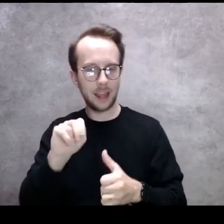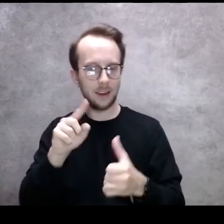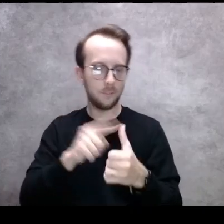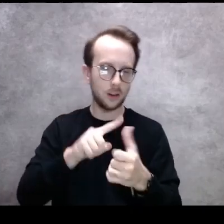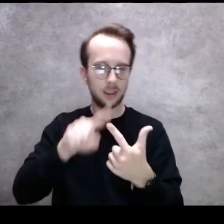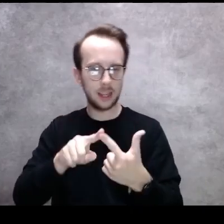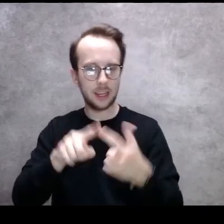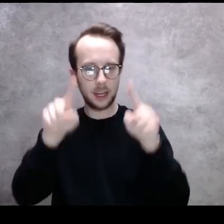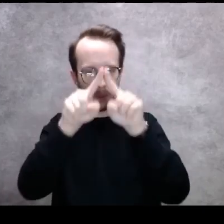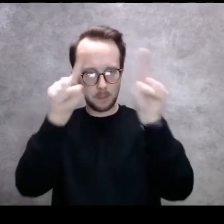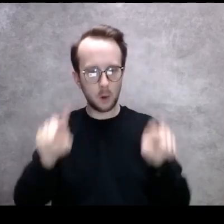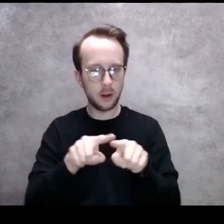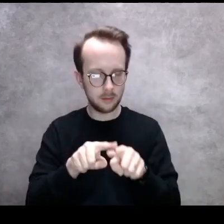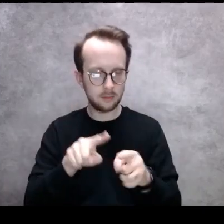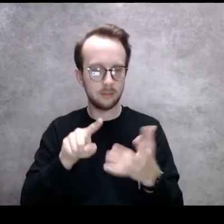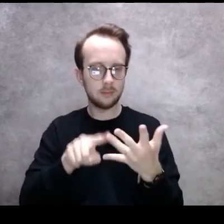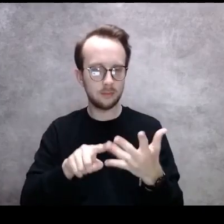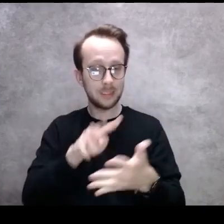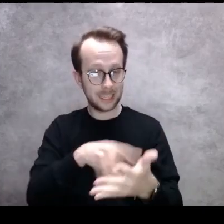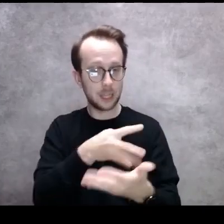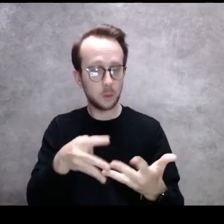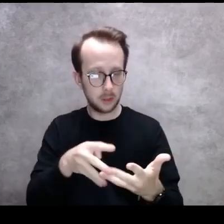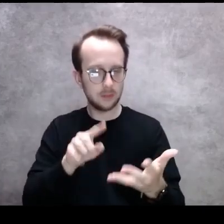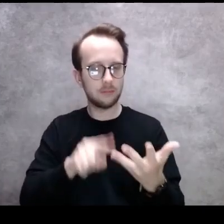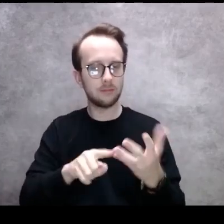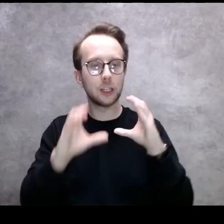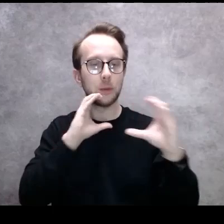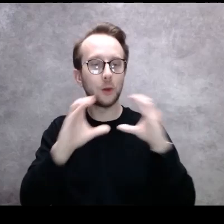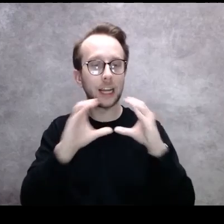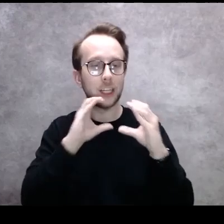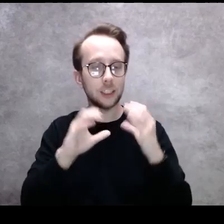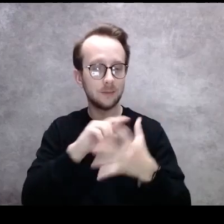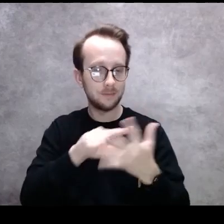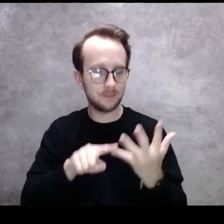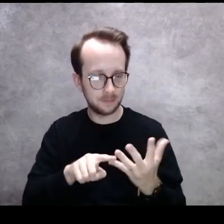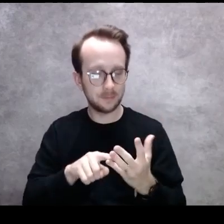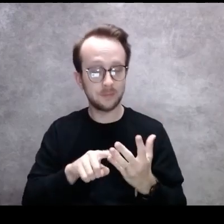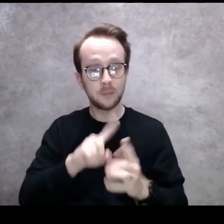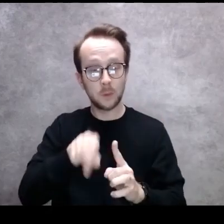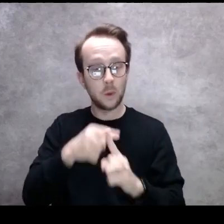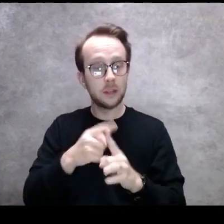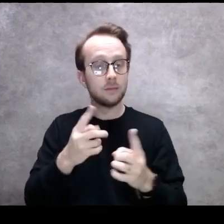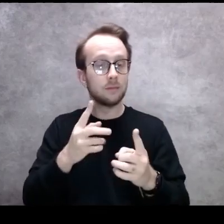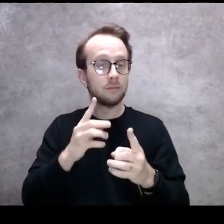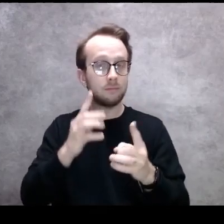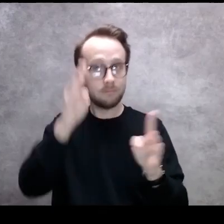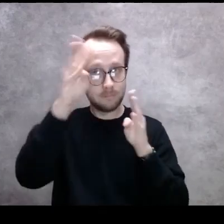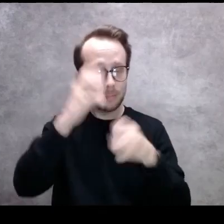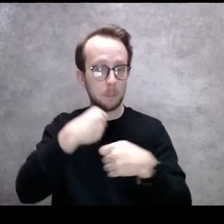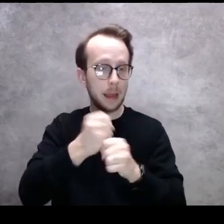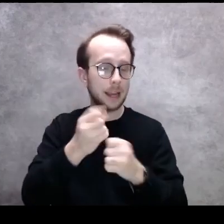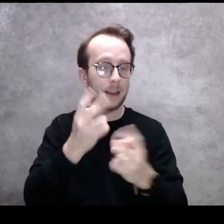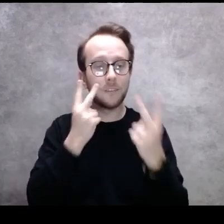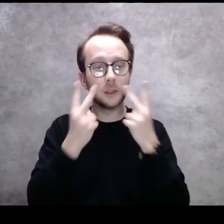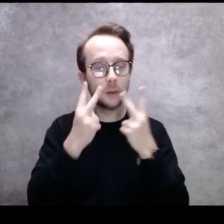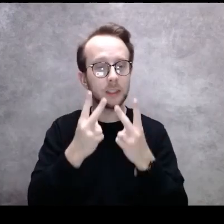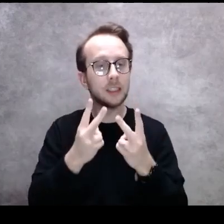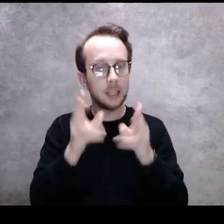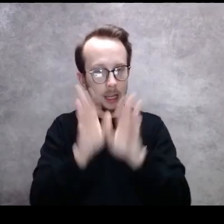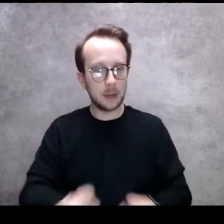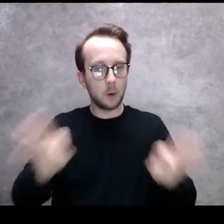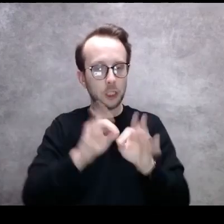schedule, and for communication. When creating visuals, it's important to individualize your